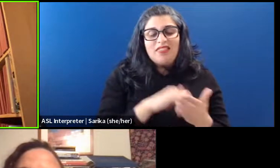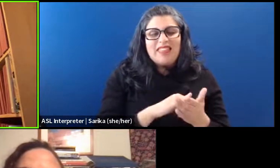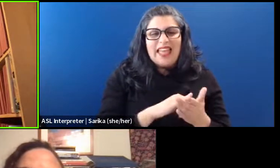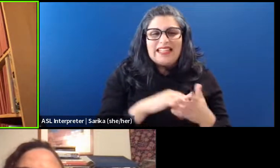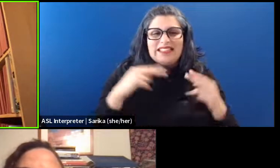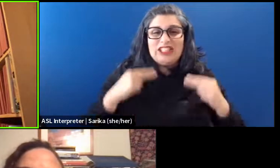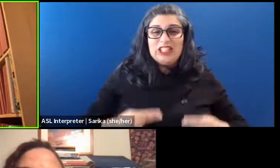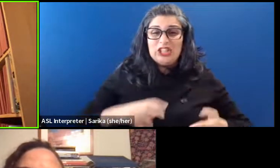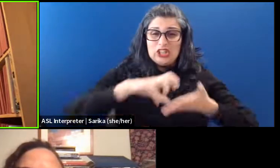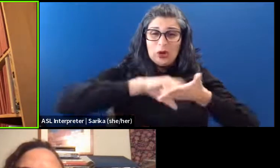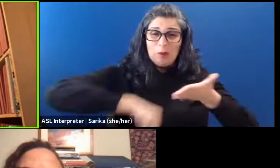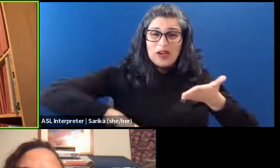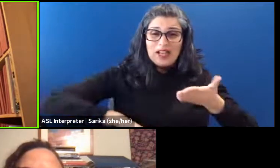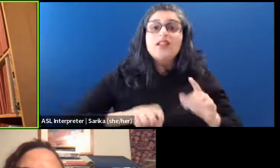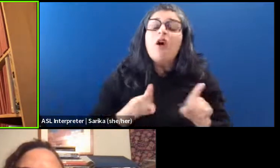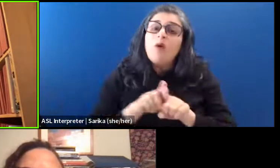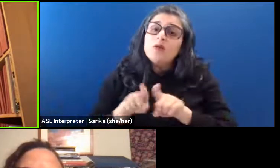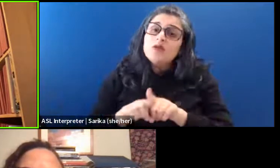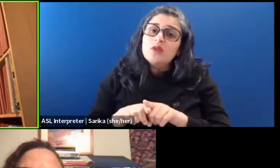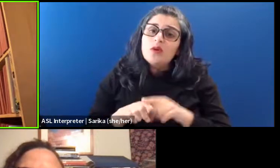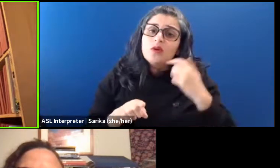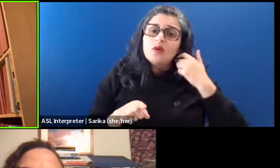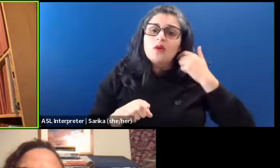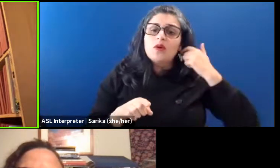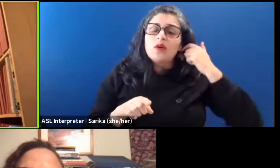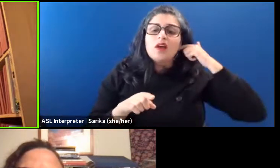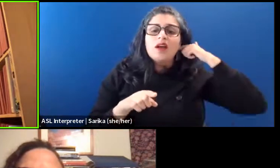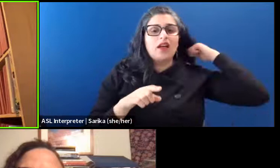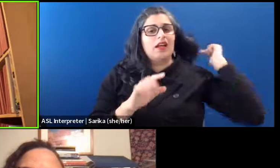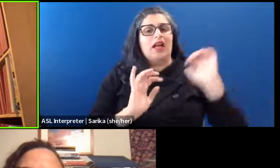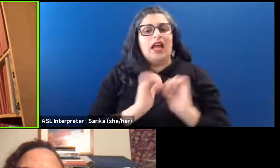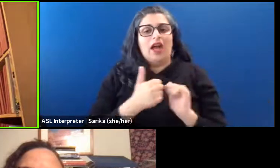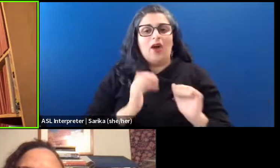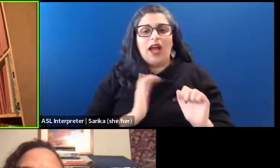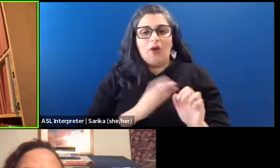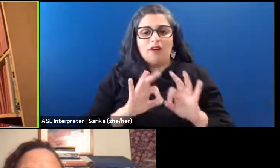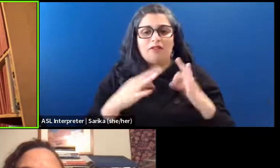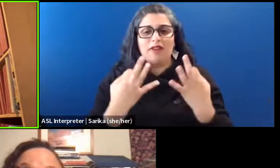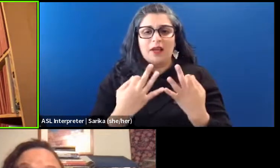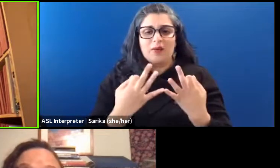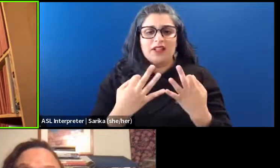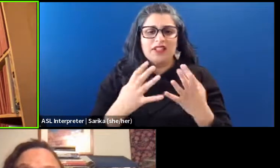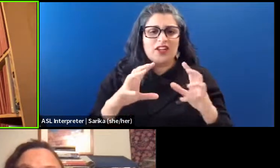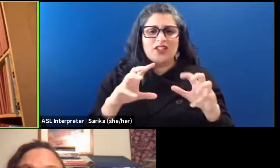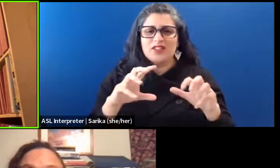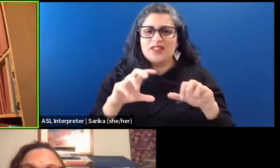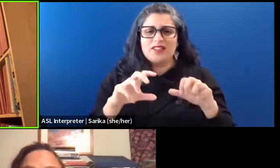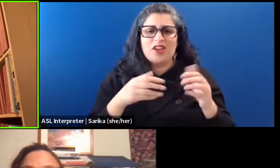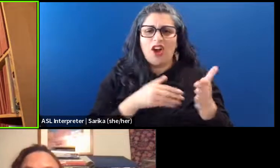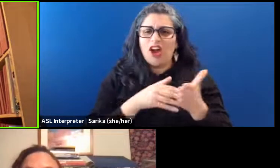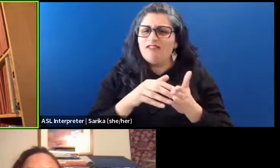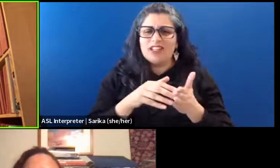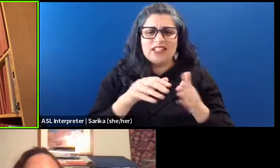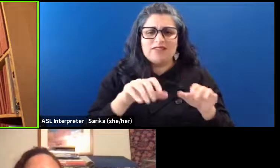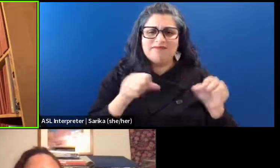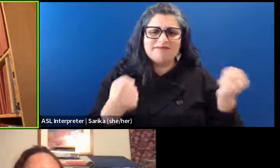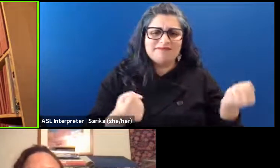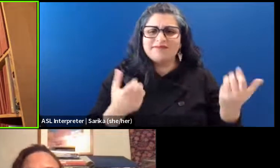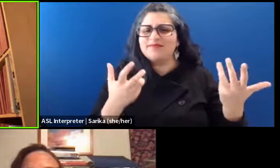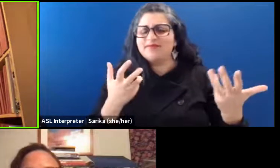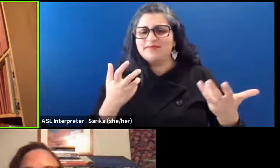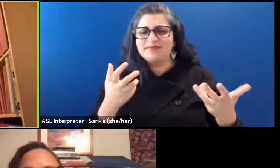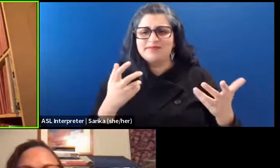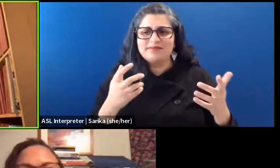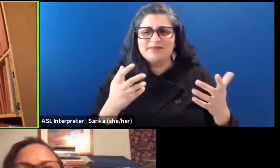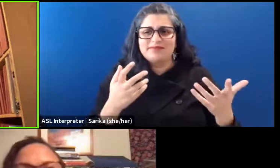dehumanizing, and also the ways in which our families are so deeply fragmented so often, and mm-hmm. the